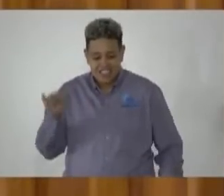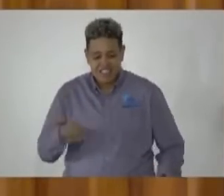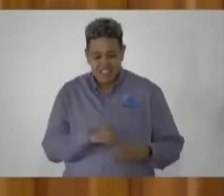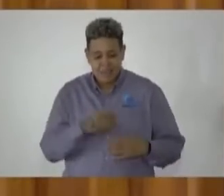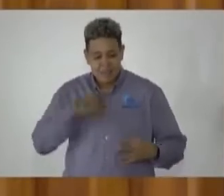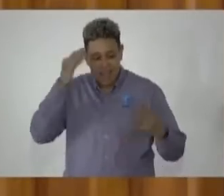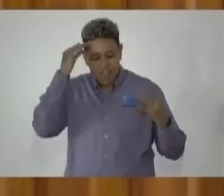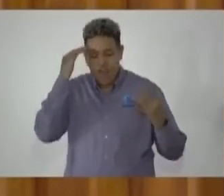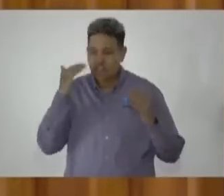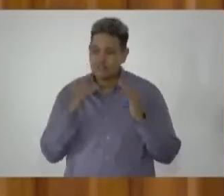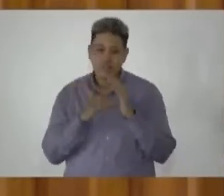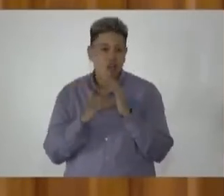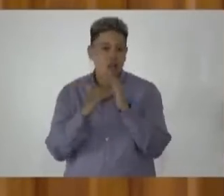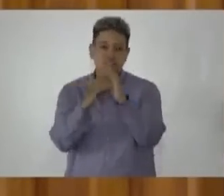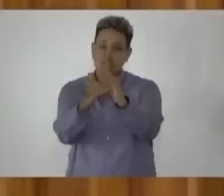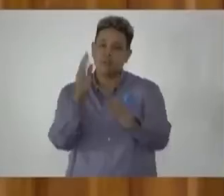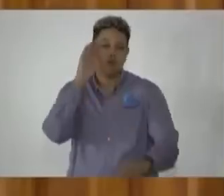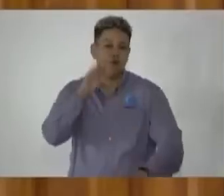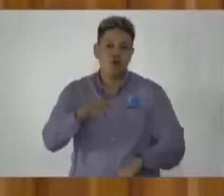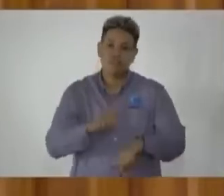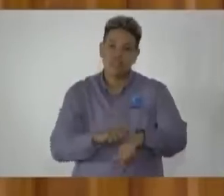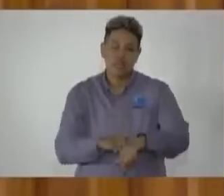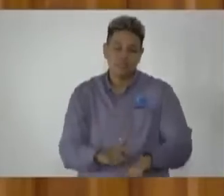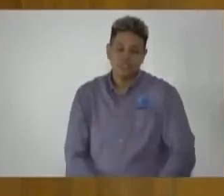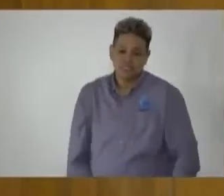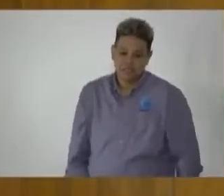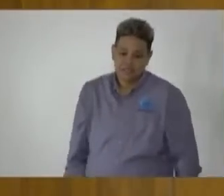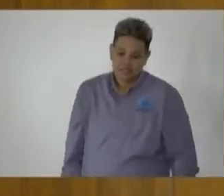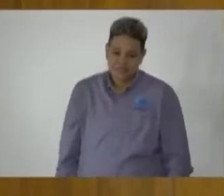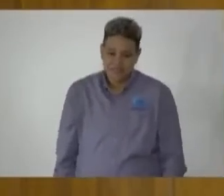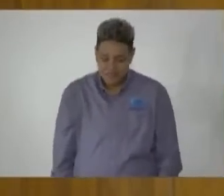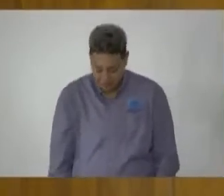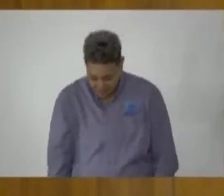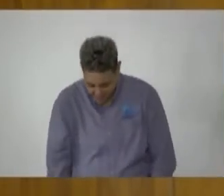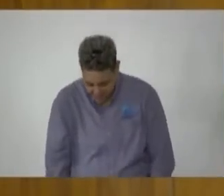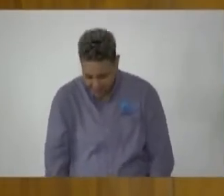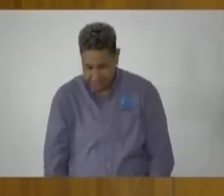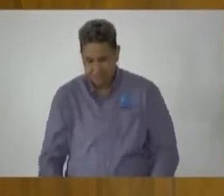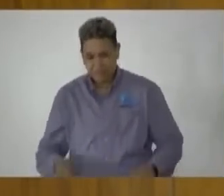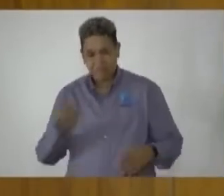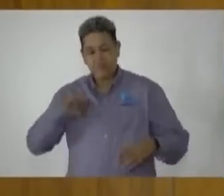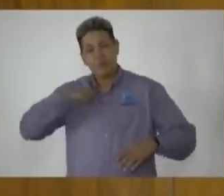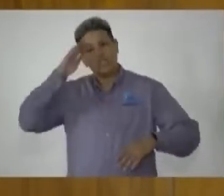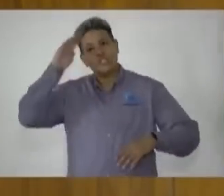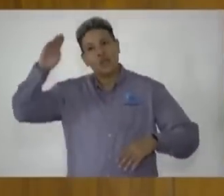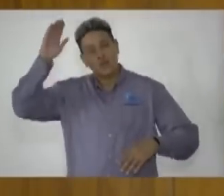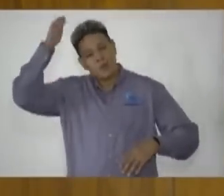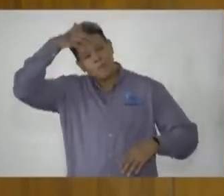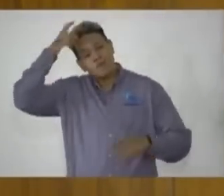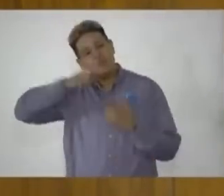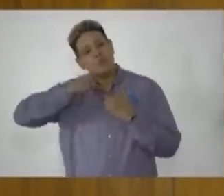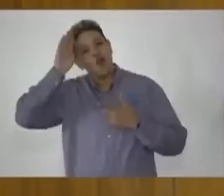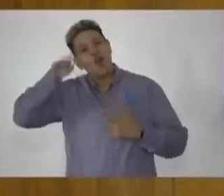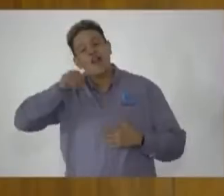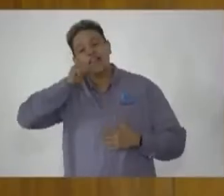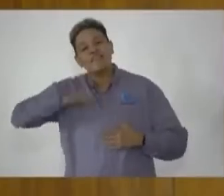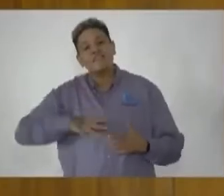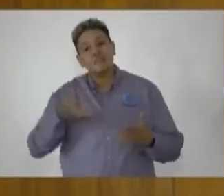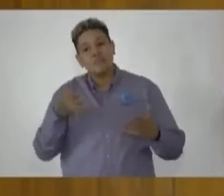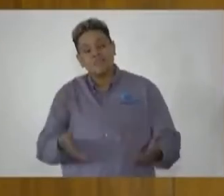my thoughts at all times. And so we salute her and all the